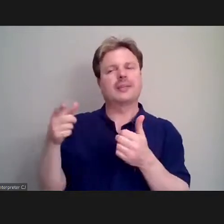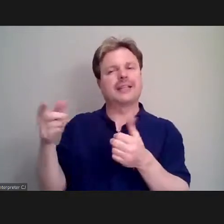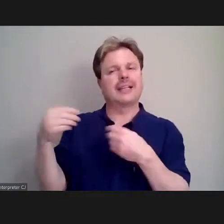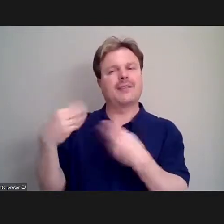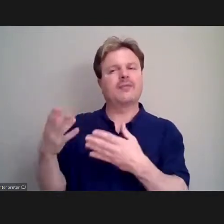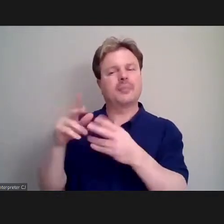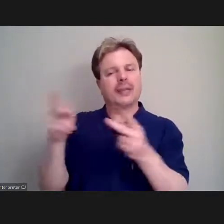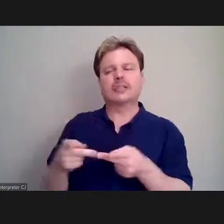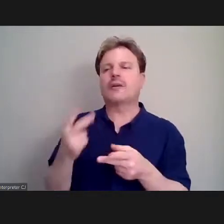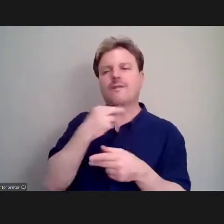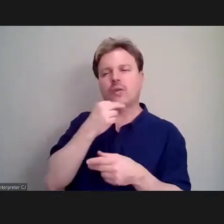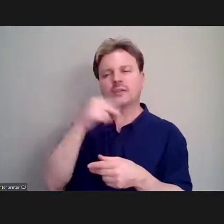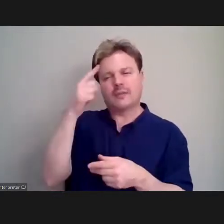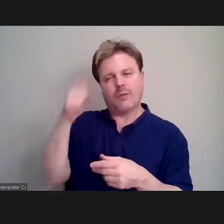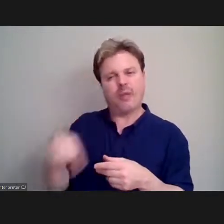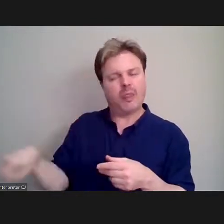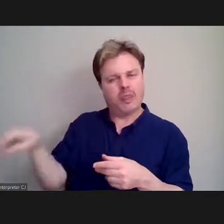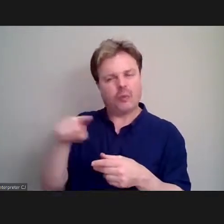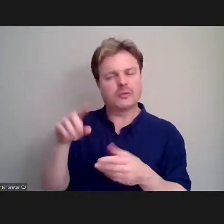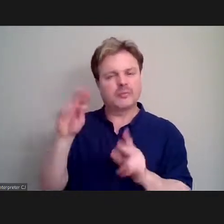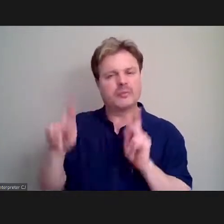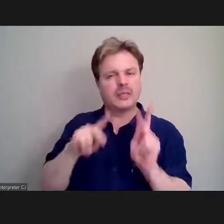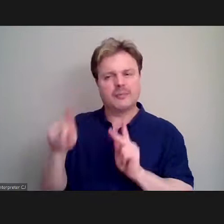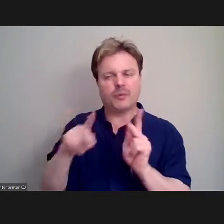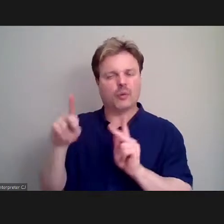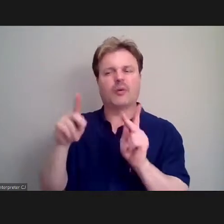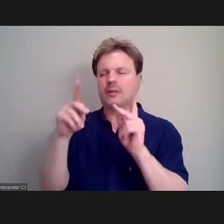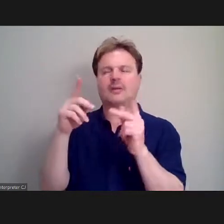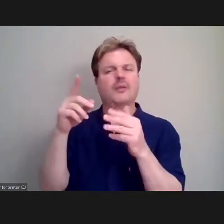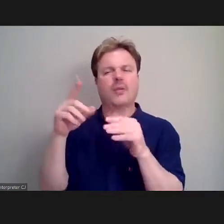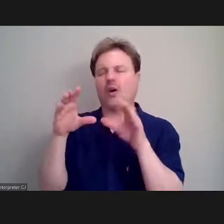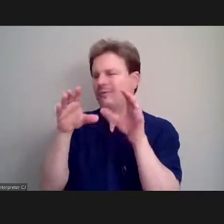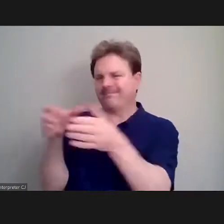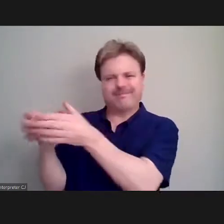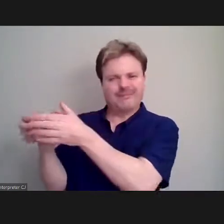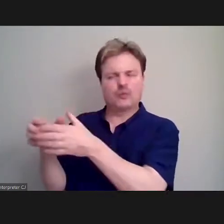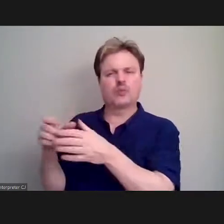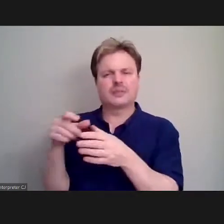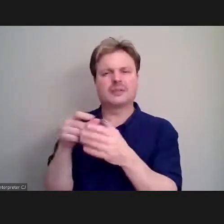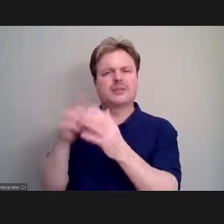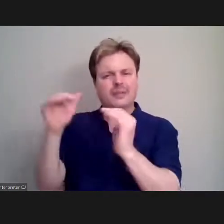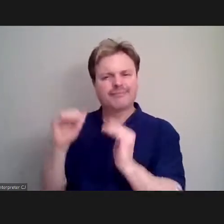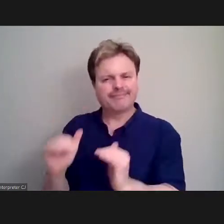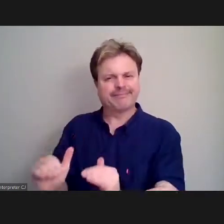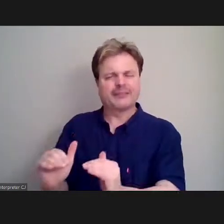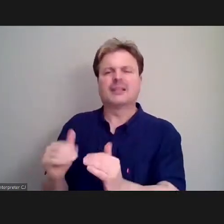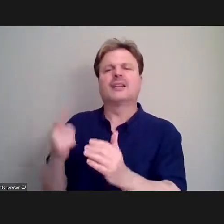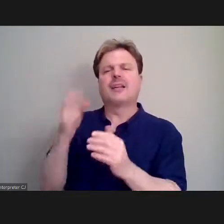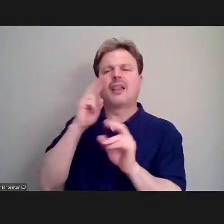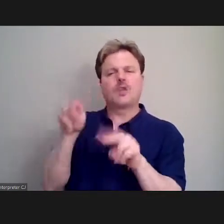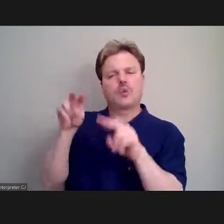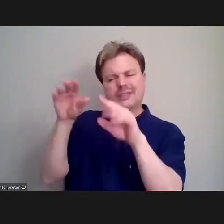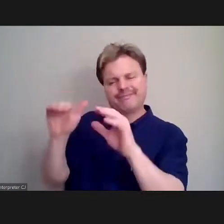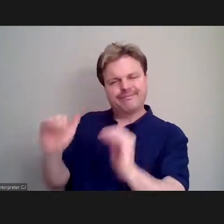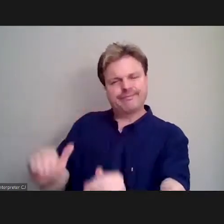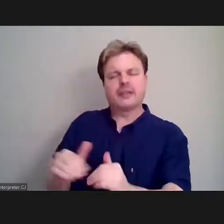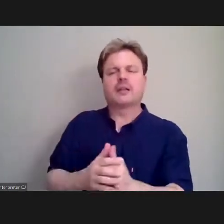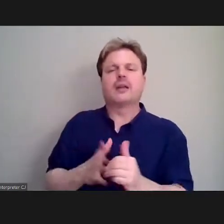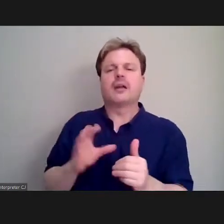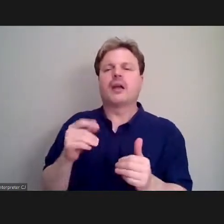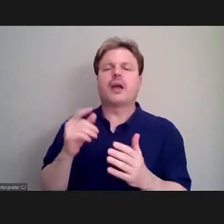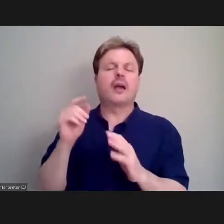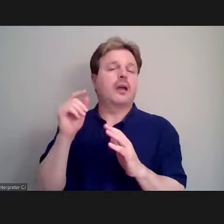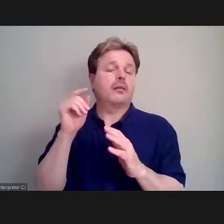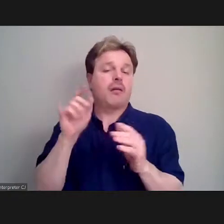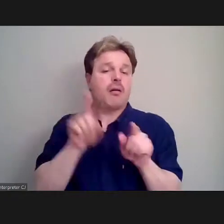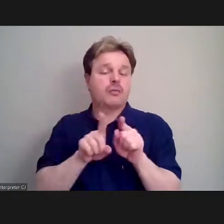and thinking about how to also start writing with that empathy that we hope all